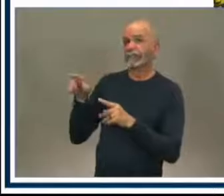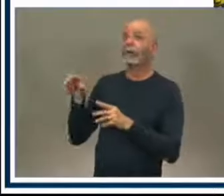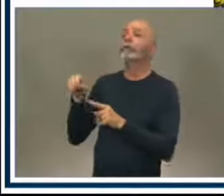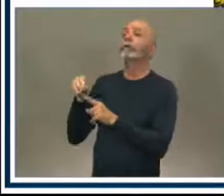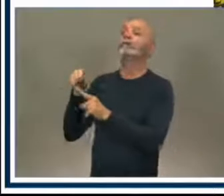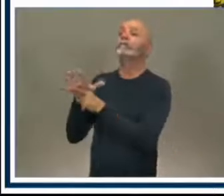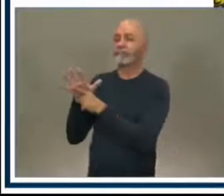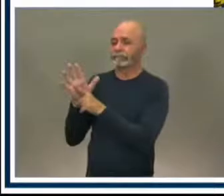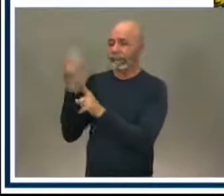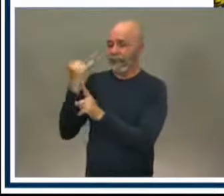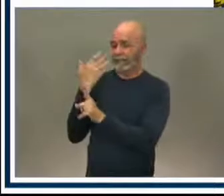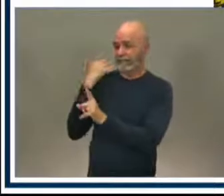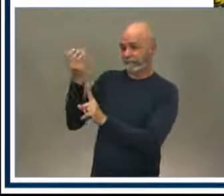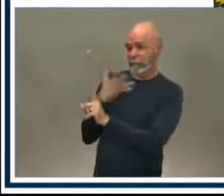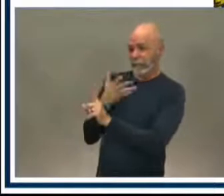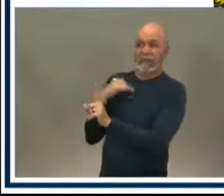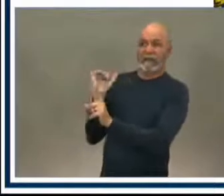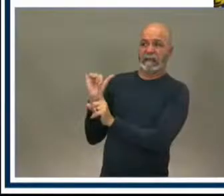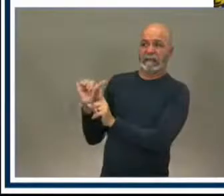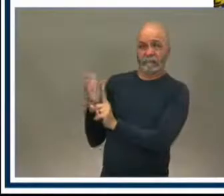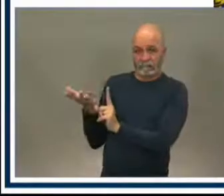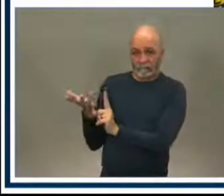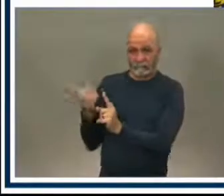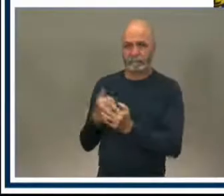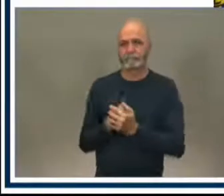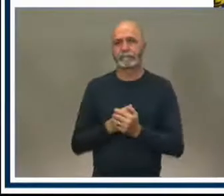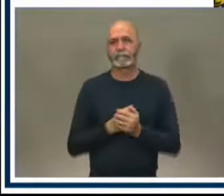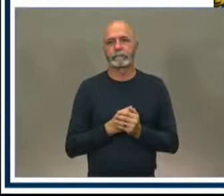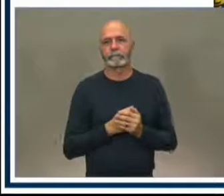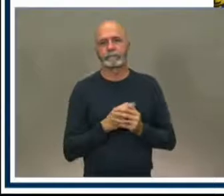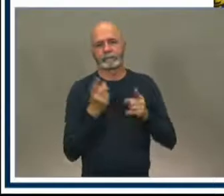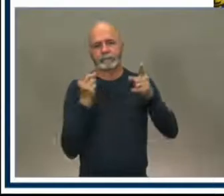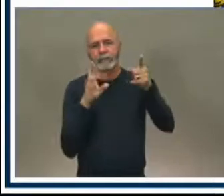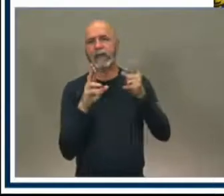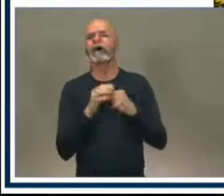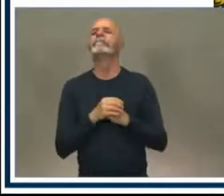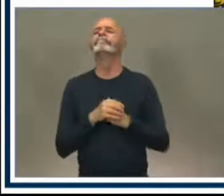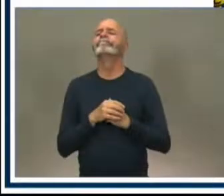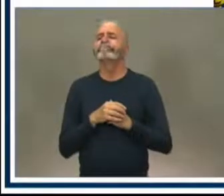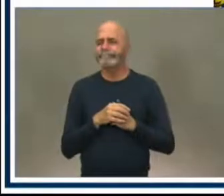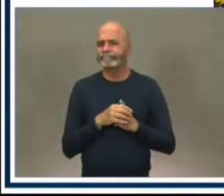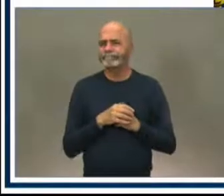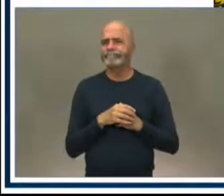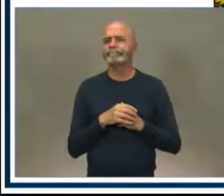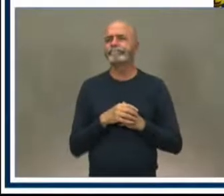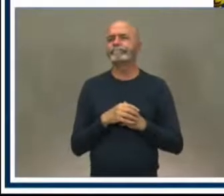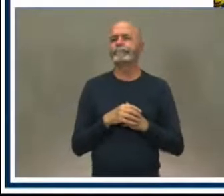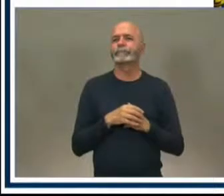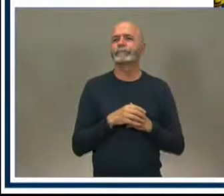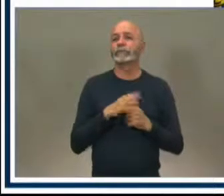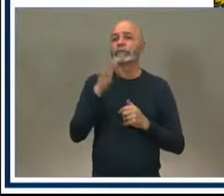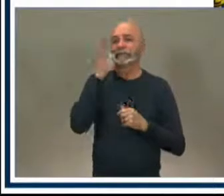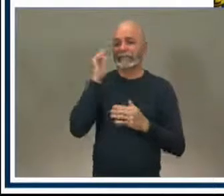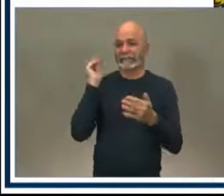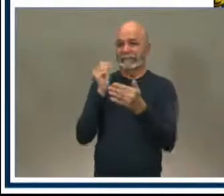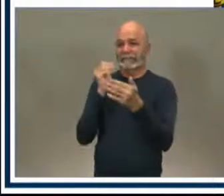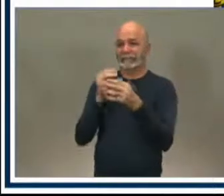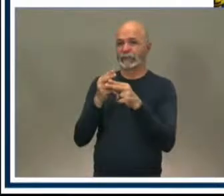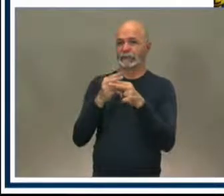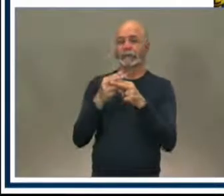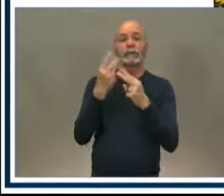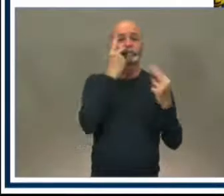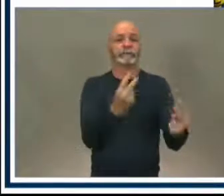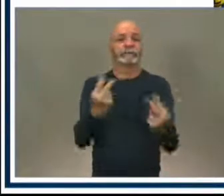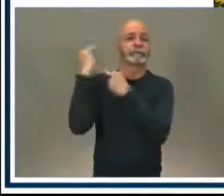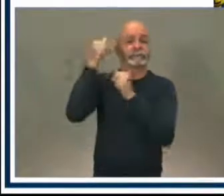if you have a follow-up. Yes, thank you. This month we're getting into Remembrance Day and the Santa Claus parades. For places